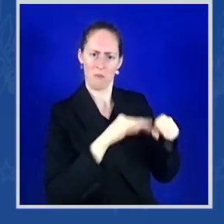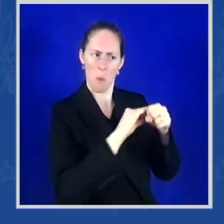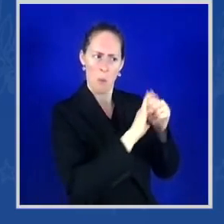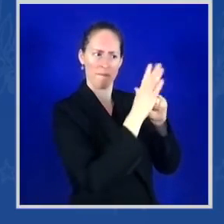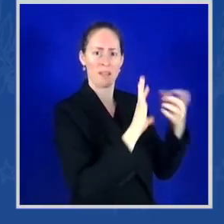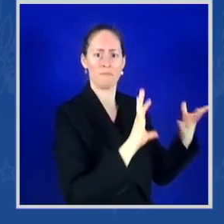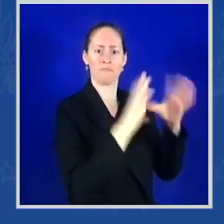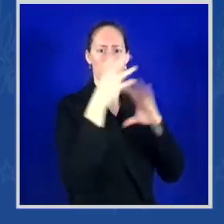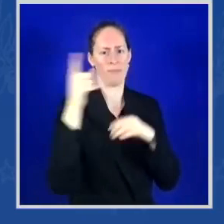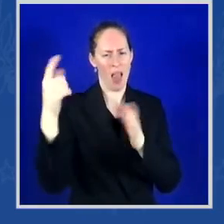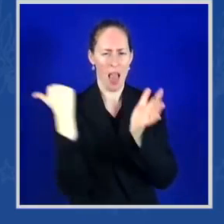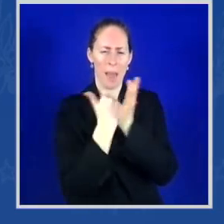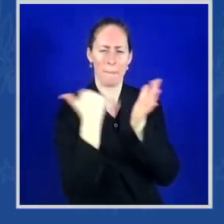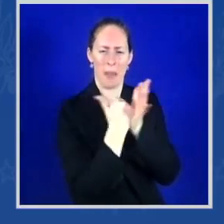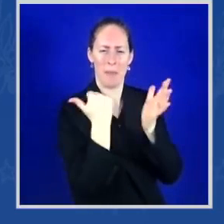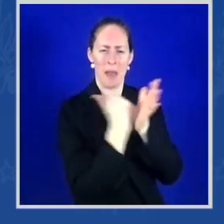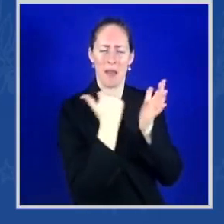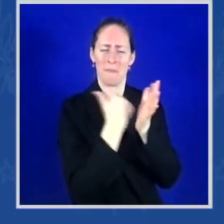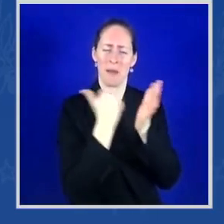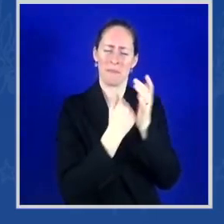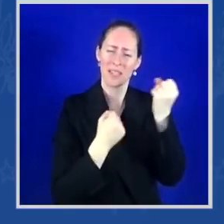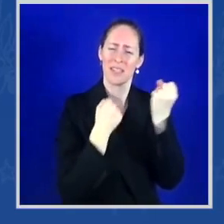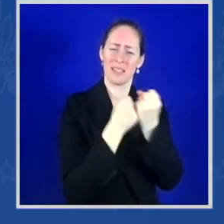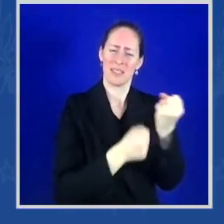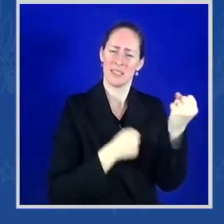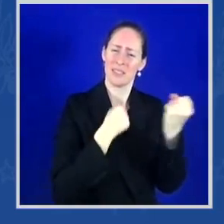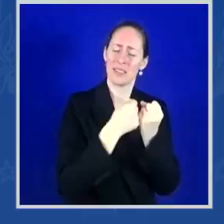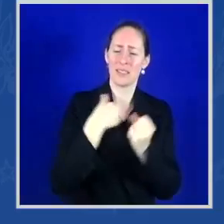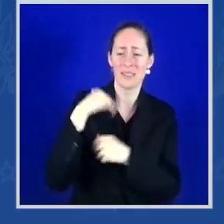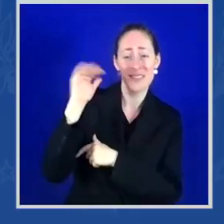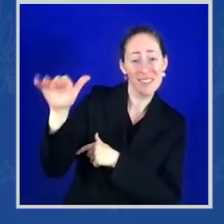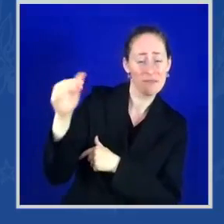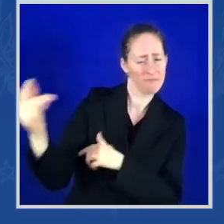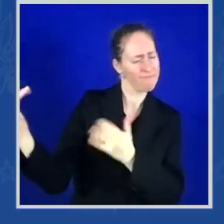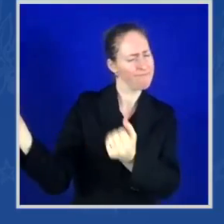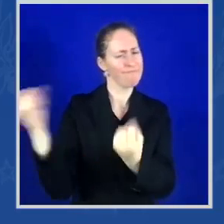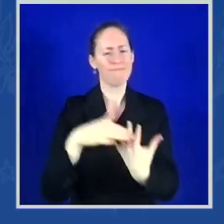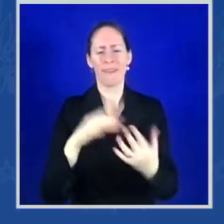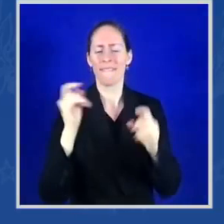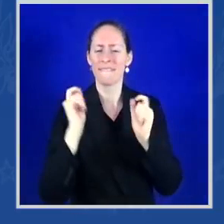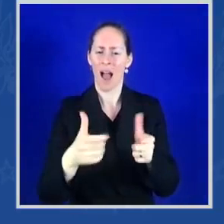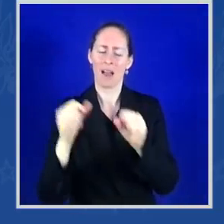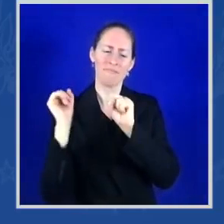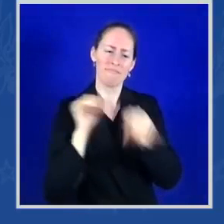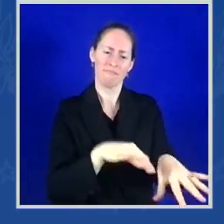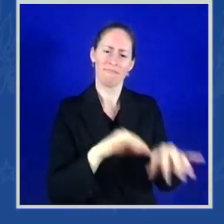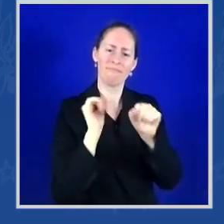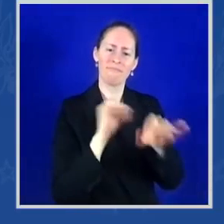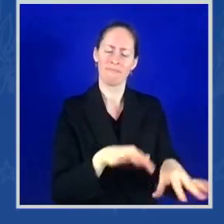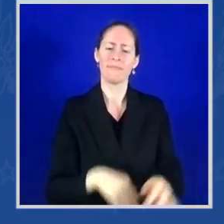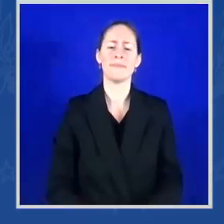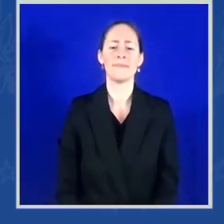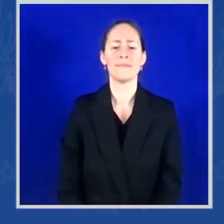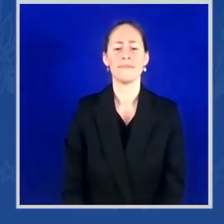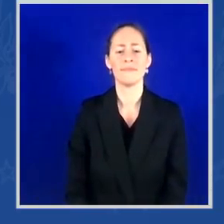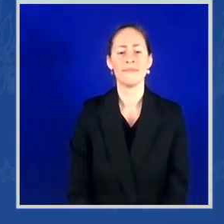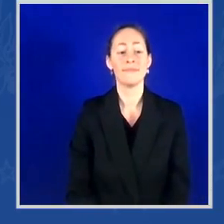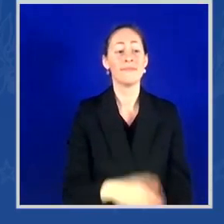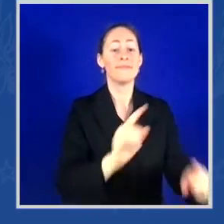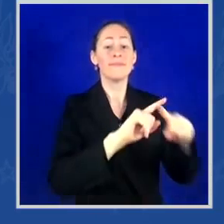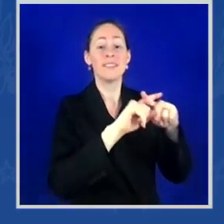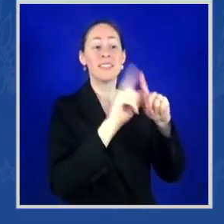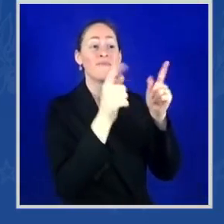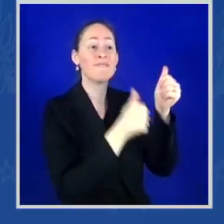do. More than ever, General Vavla, General Timmons, they have stepped up to the